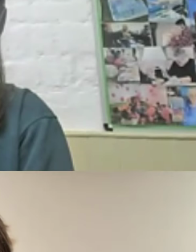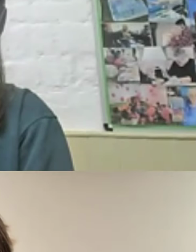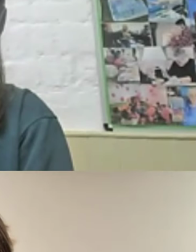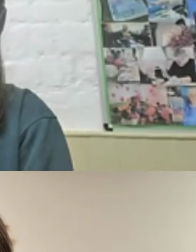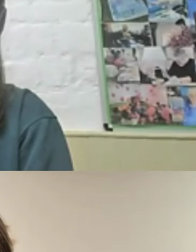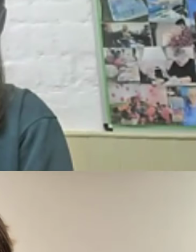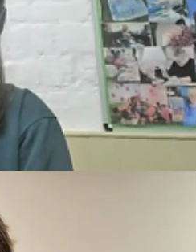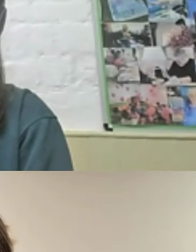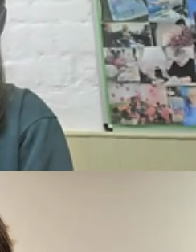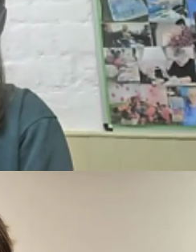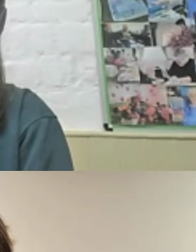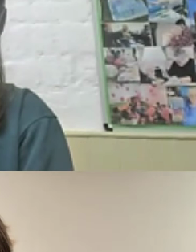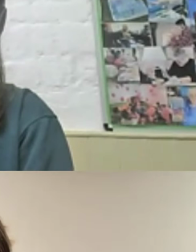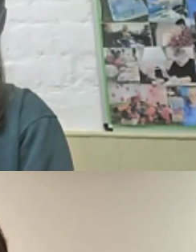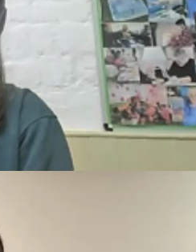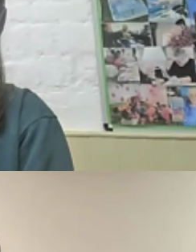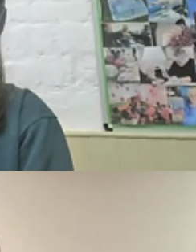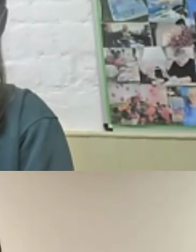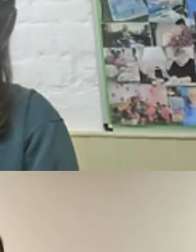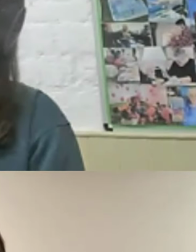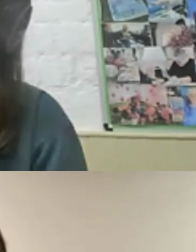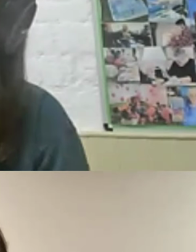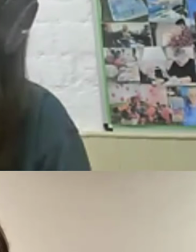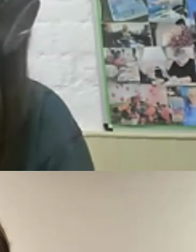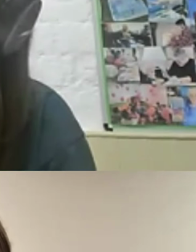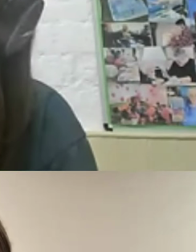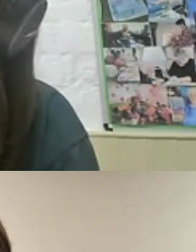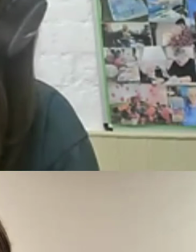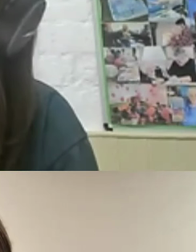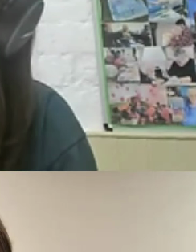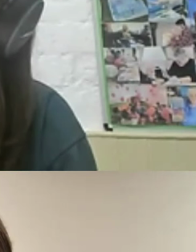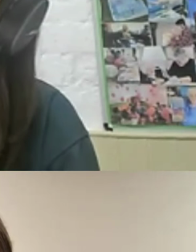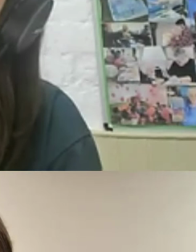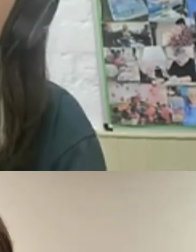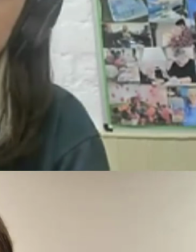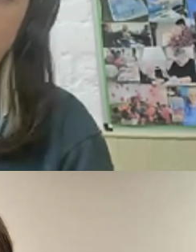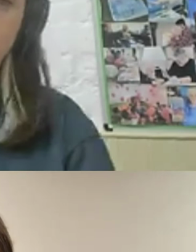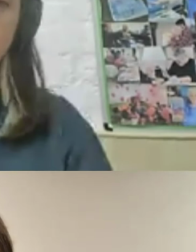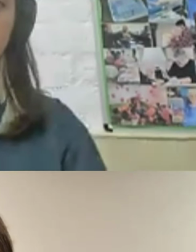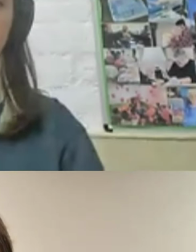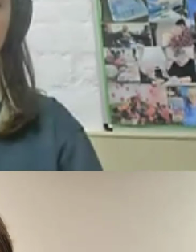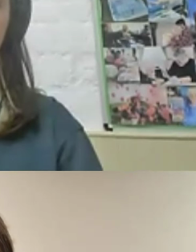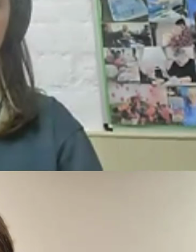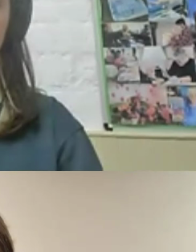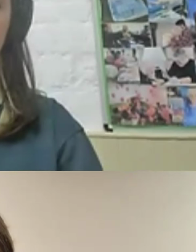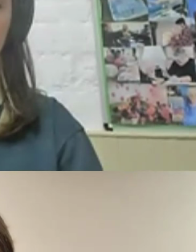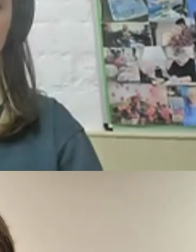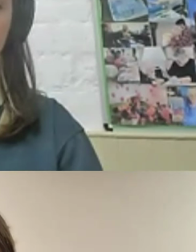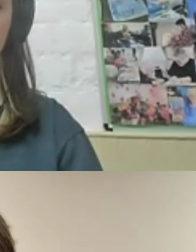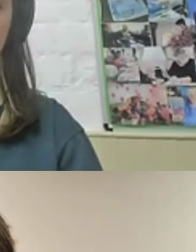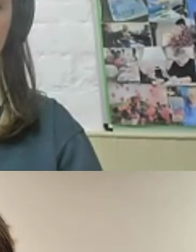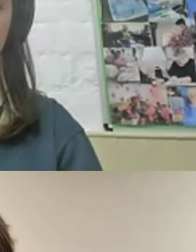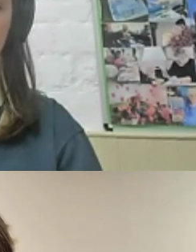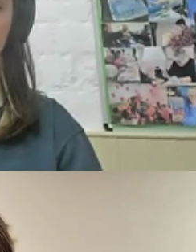start. But a lot of that is kind of chicken and egg, because people have to feel that they understand the importance of creativity in the first place before even doing